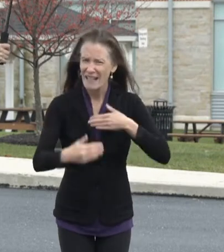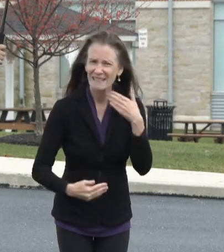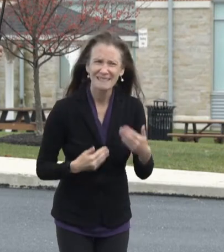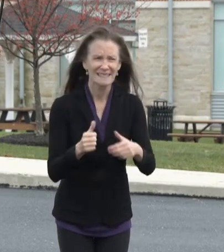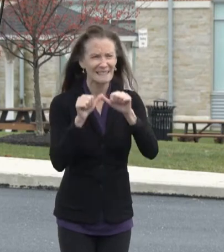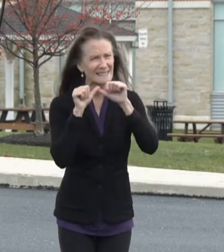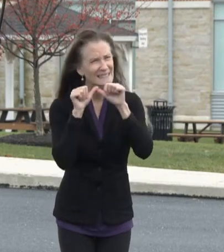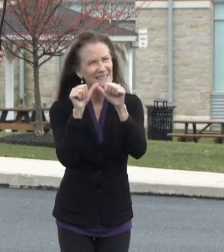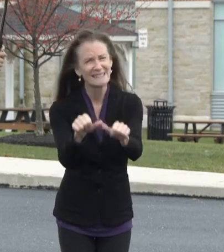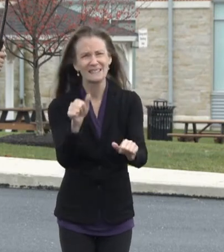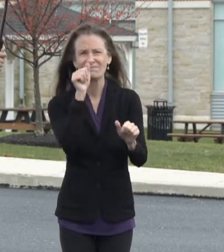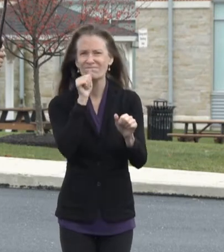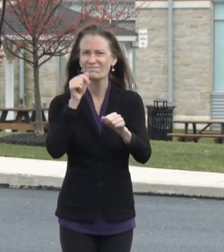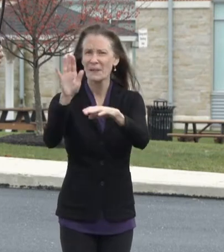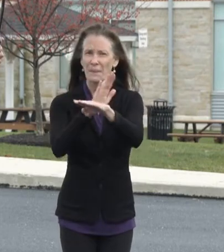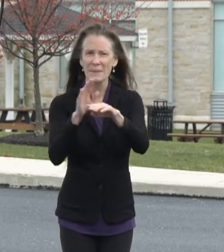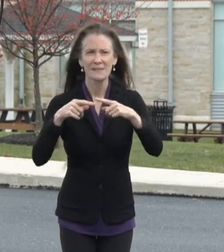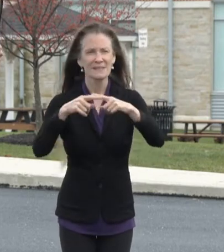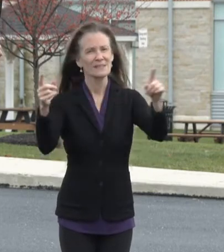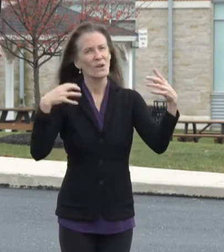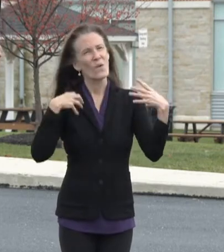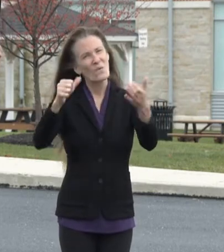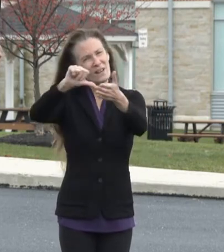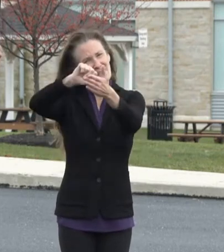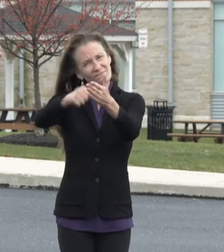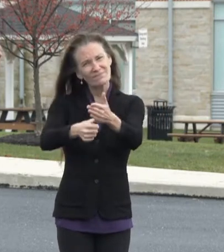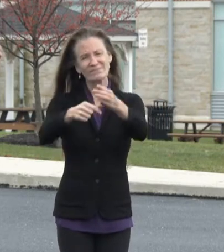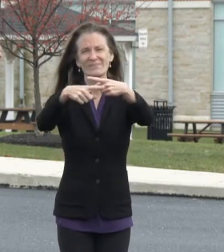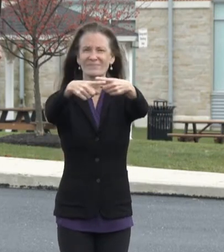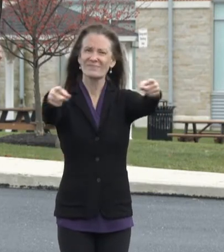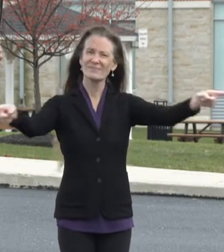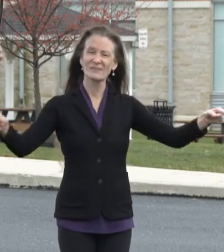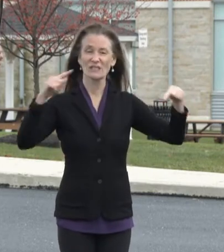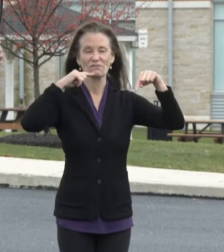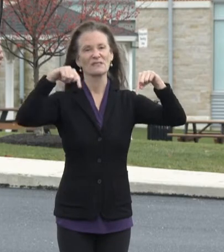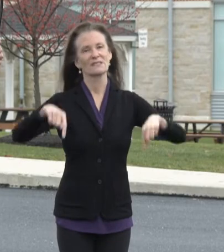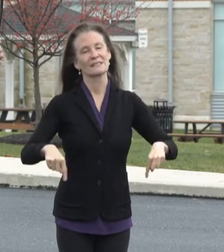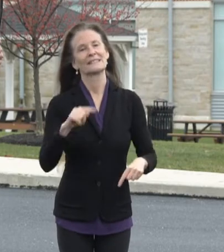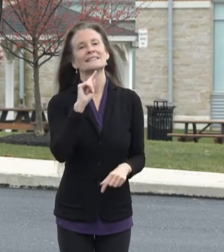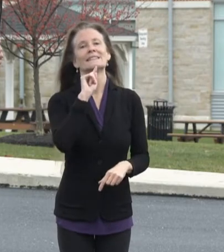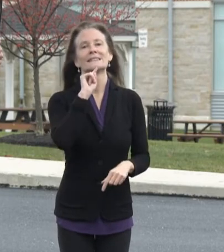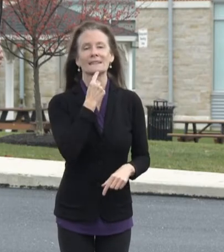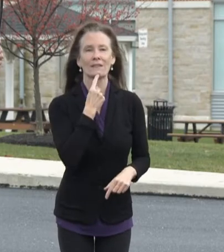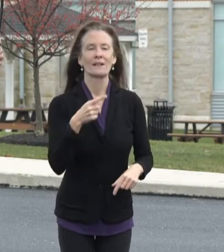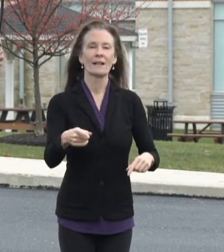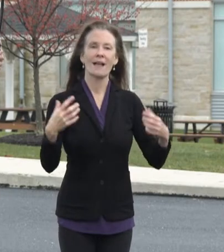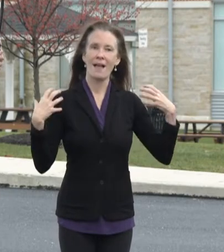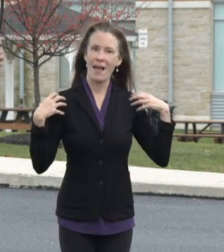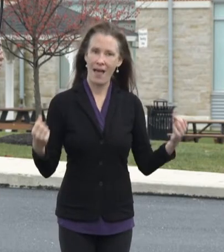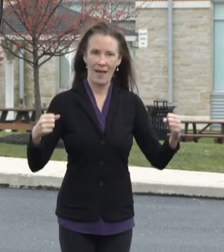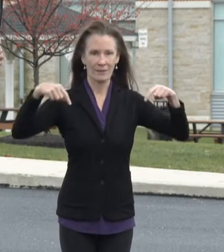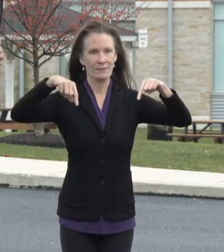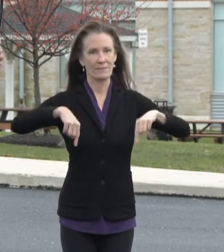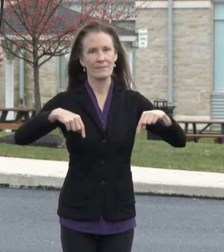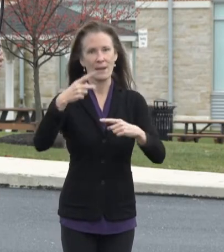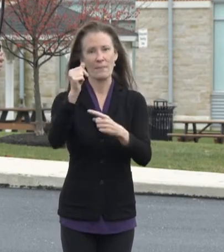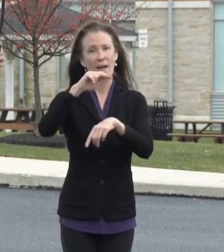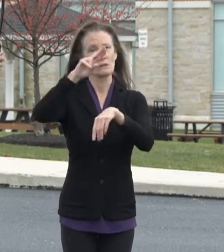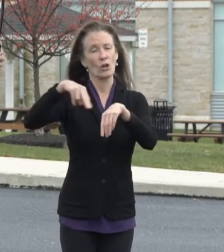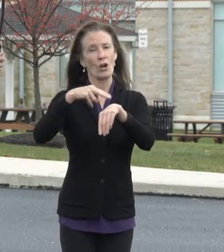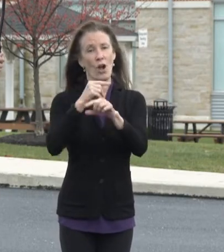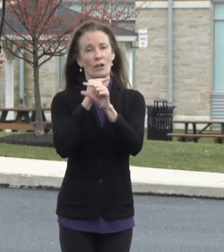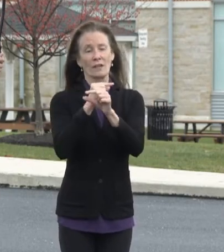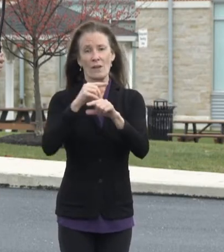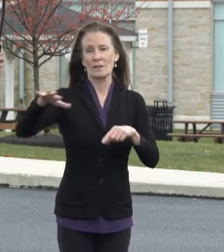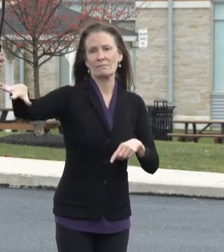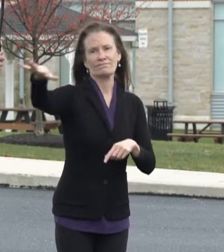impress upon anyone listening the severity of this pandemic and the bravery of our Pennsylvania National Guard that they have demonstrated